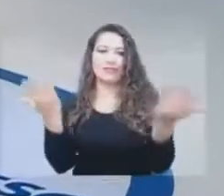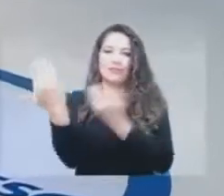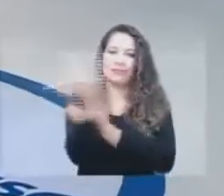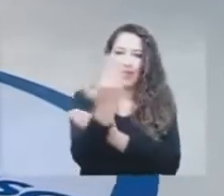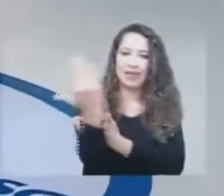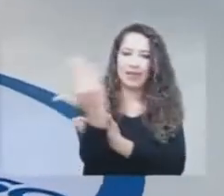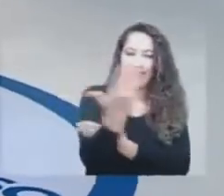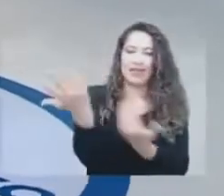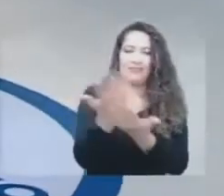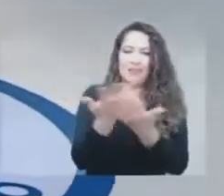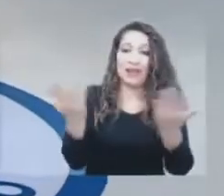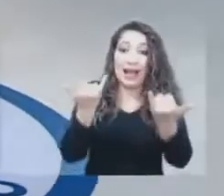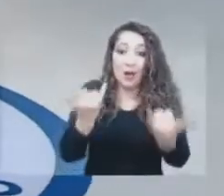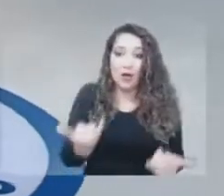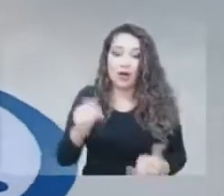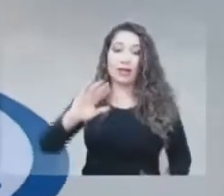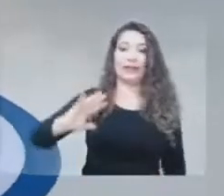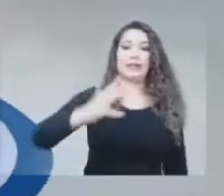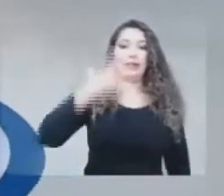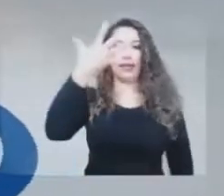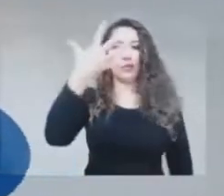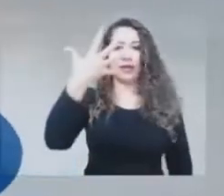communication.